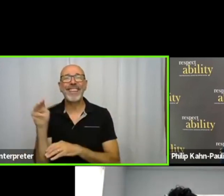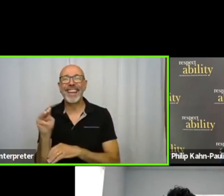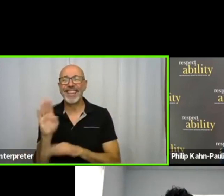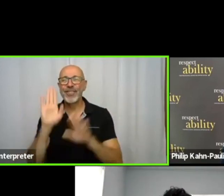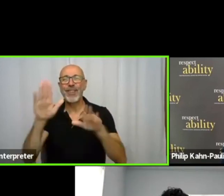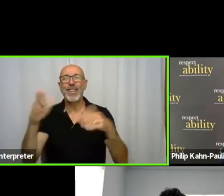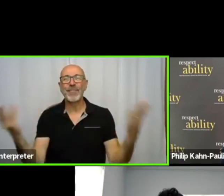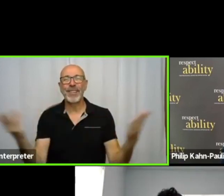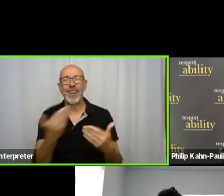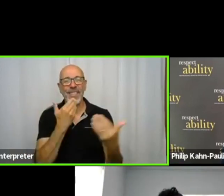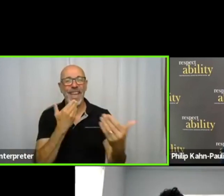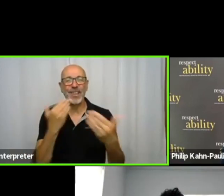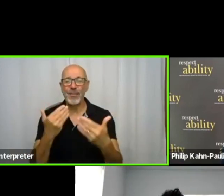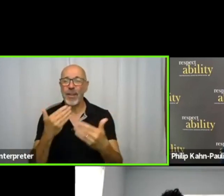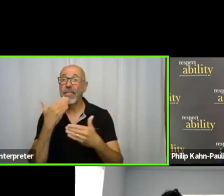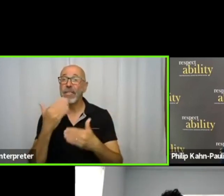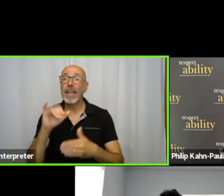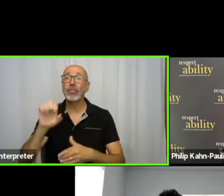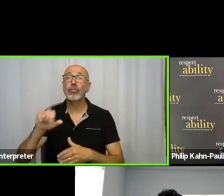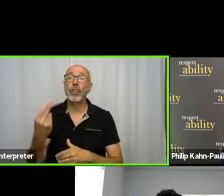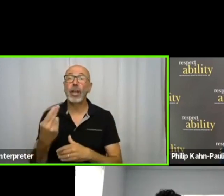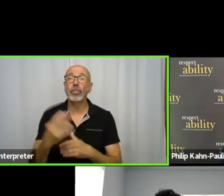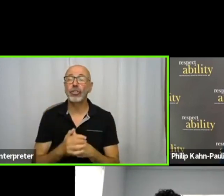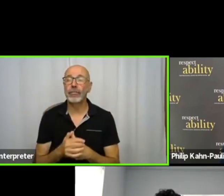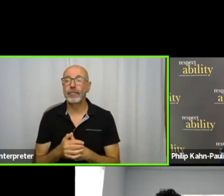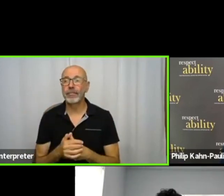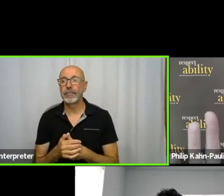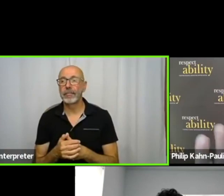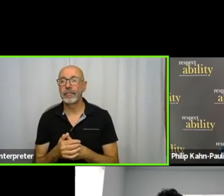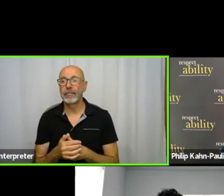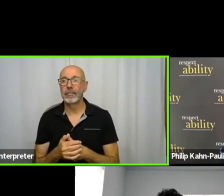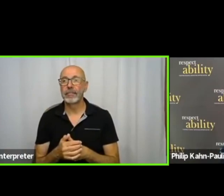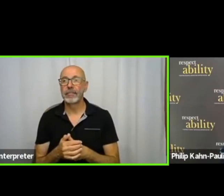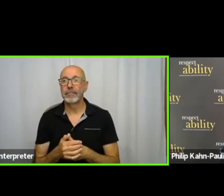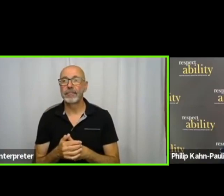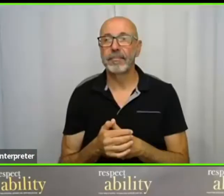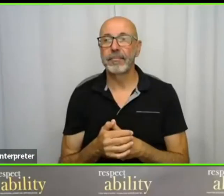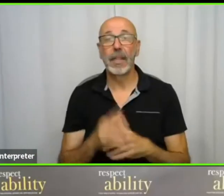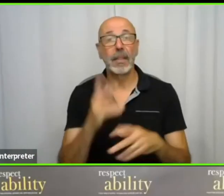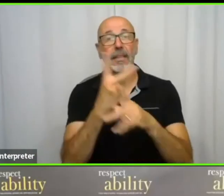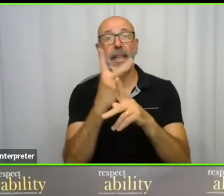today. Thank you. Take care. Thanks, Josh. Thanks, everyone. Take care, everybody.